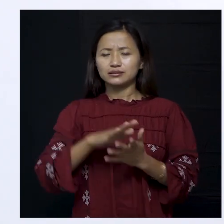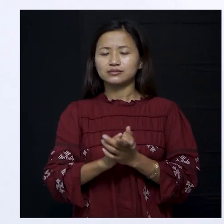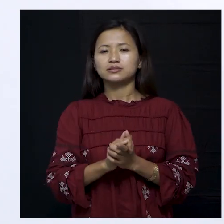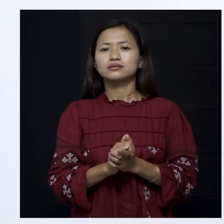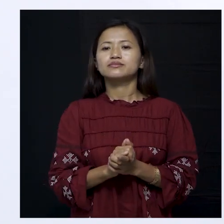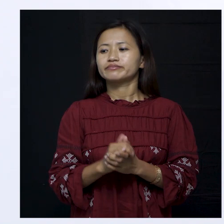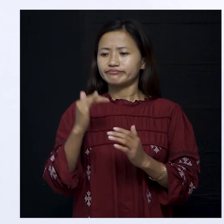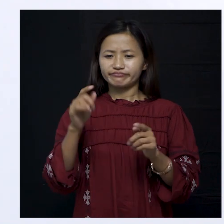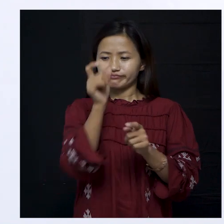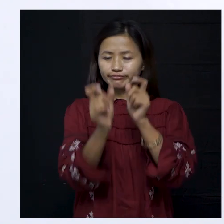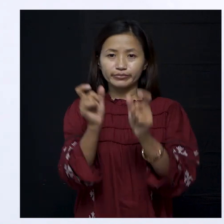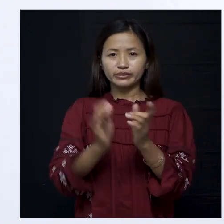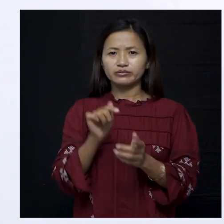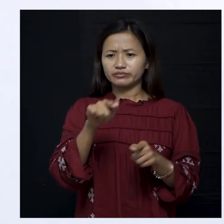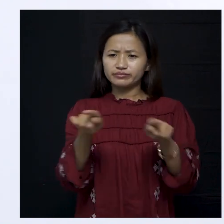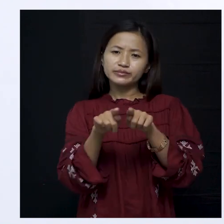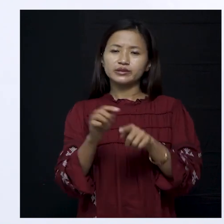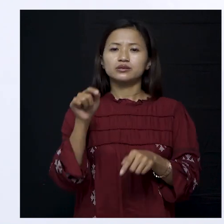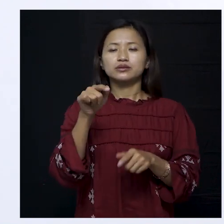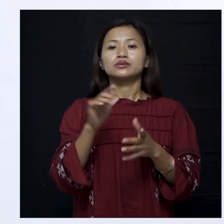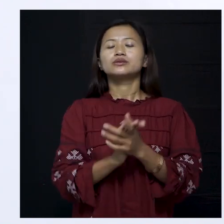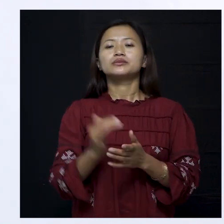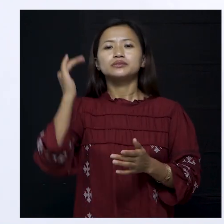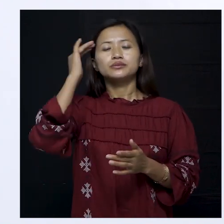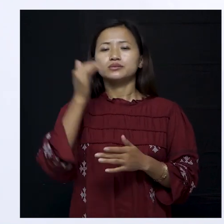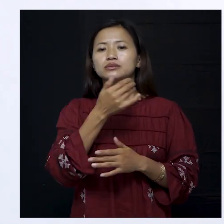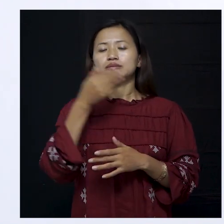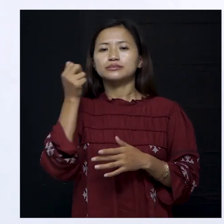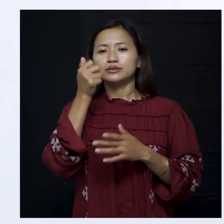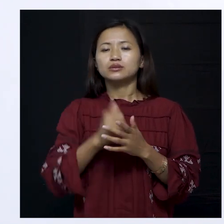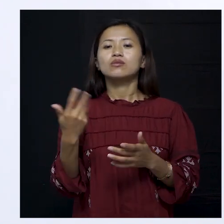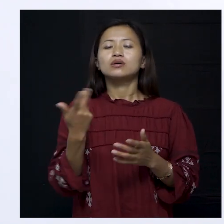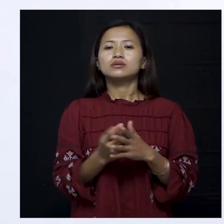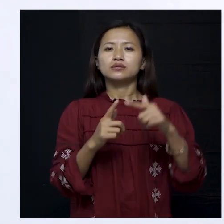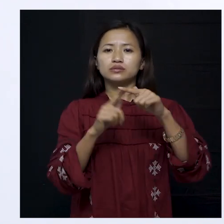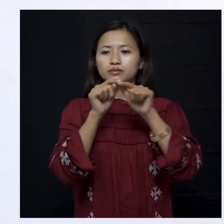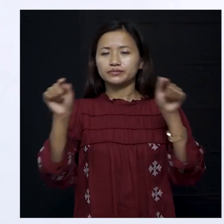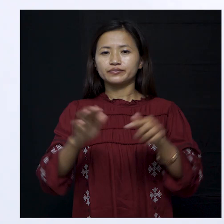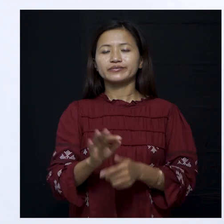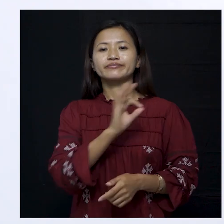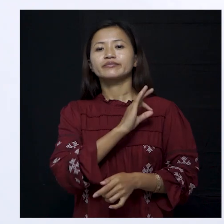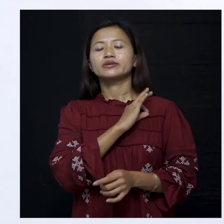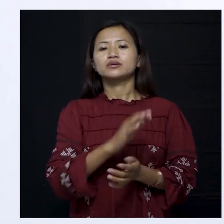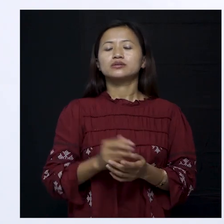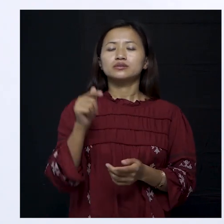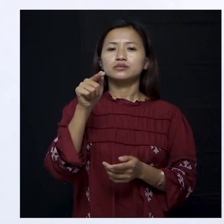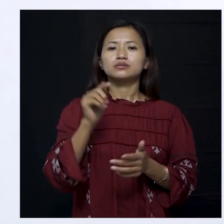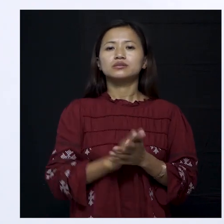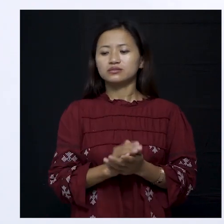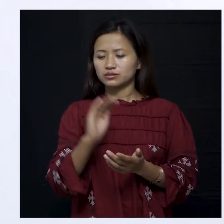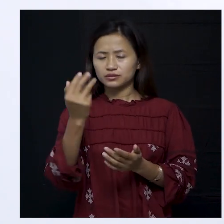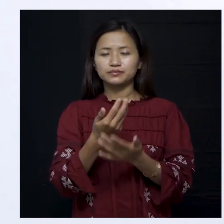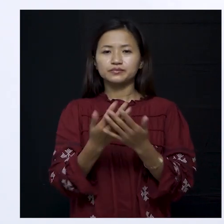people like you, okay, you have to know, and you know best, what are the topics that interest you. So these are some things